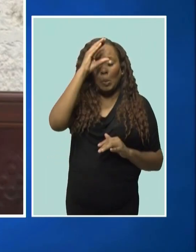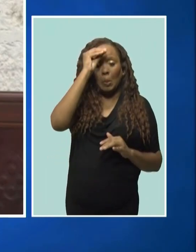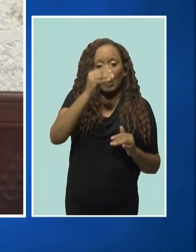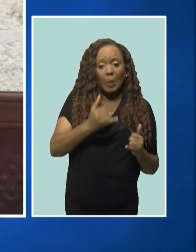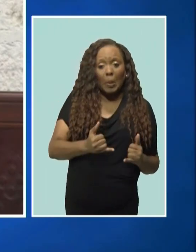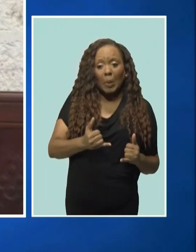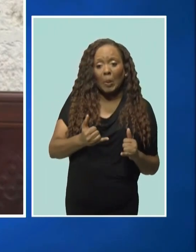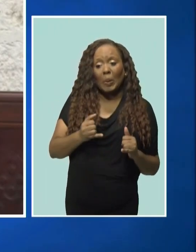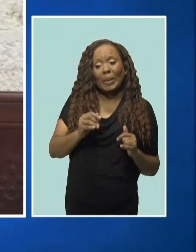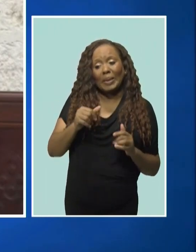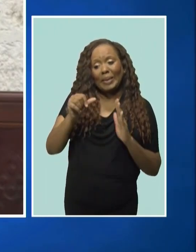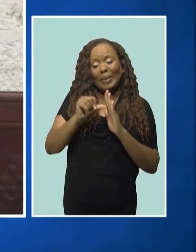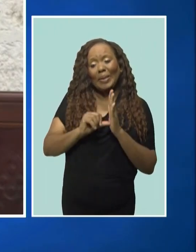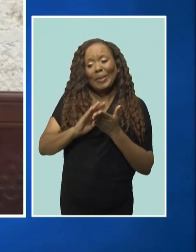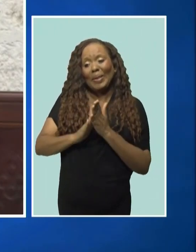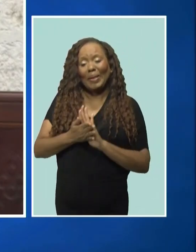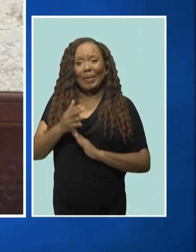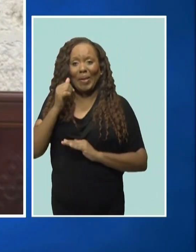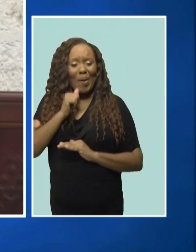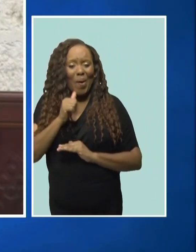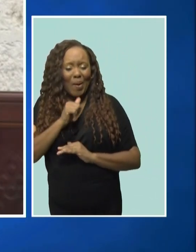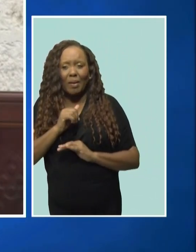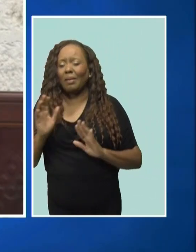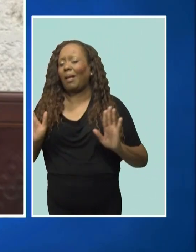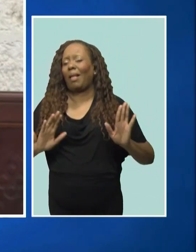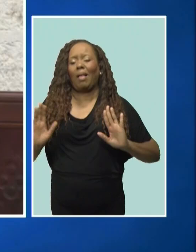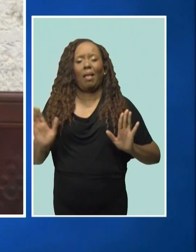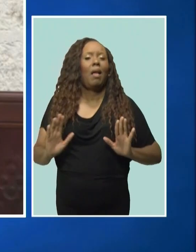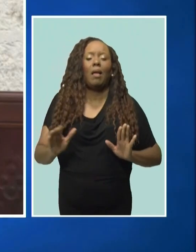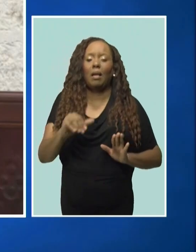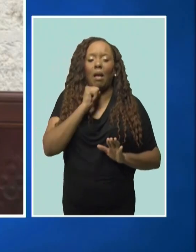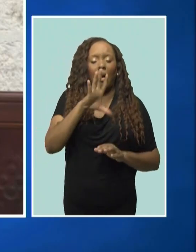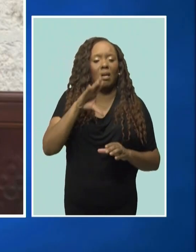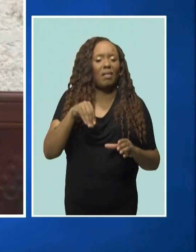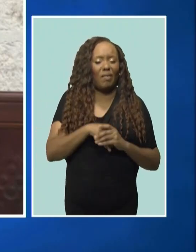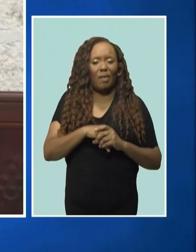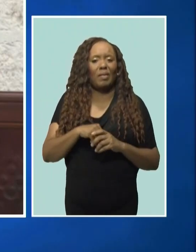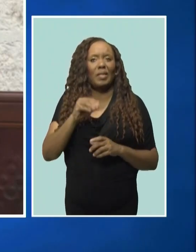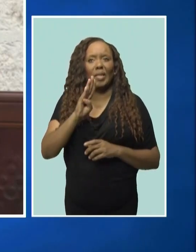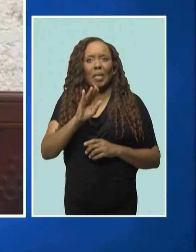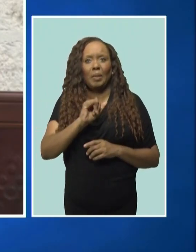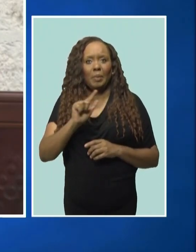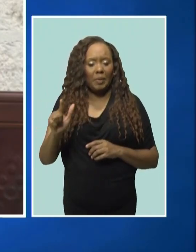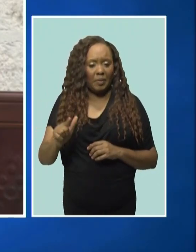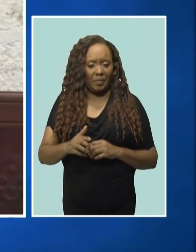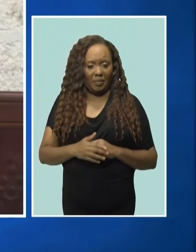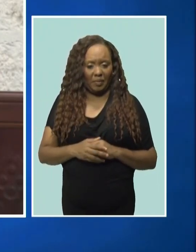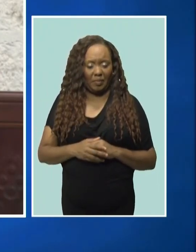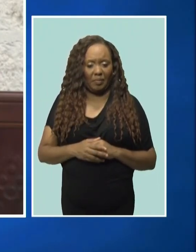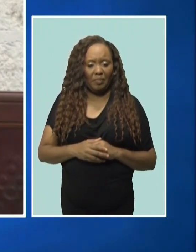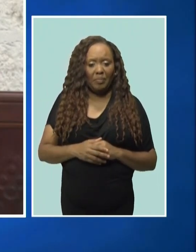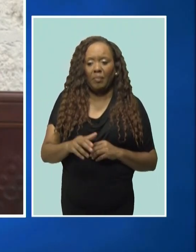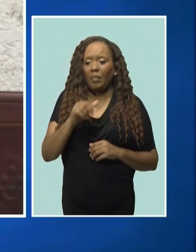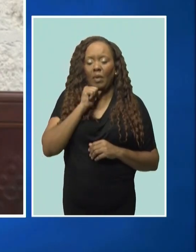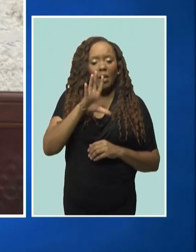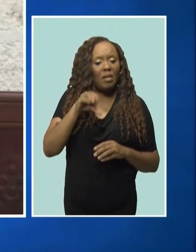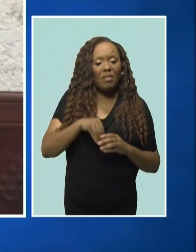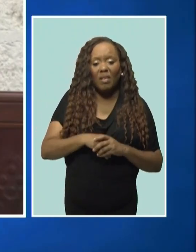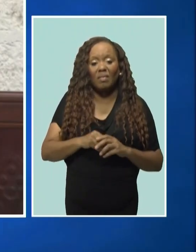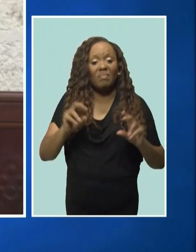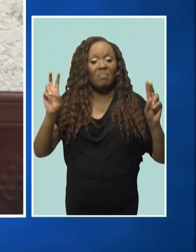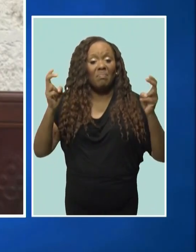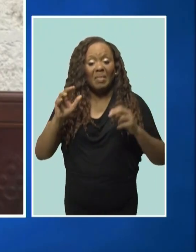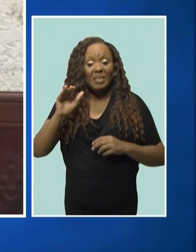front, it does not form any part of the Child Justice Bill. It does not form any part of the Child Protection